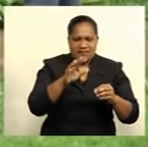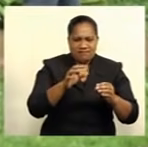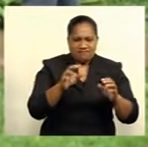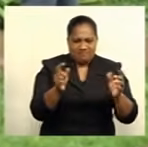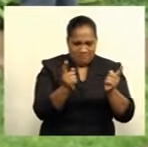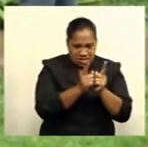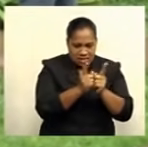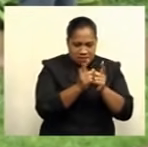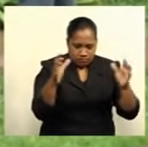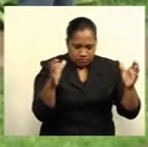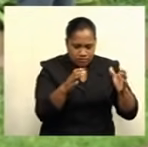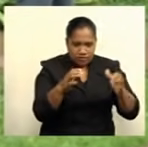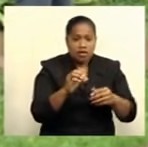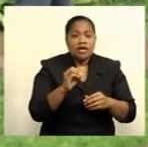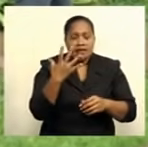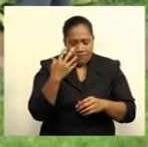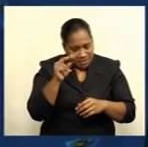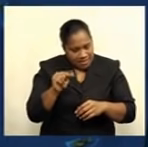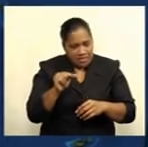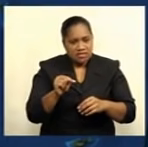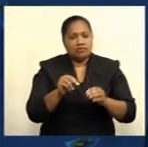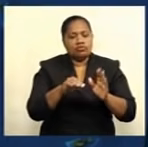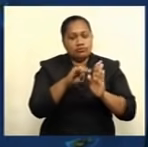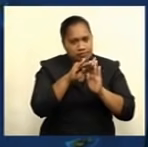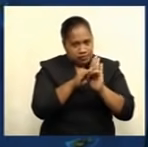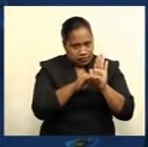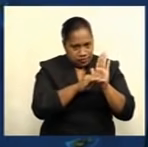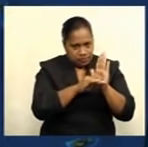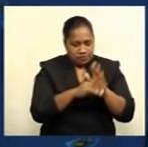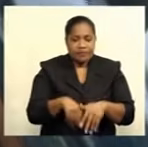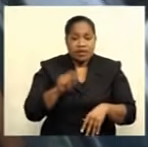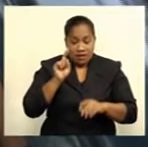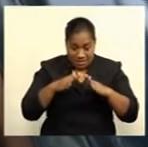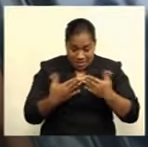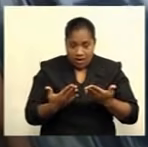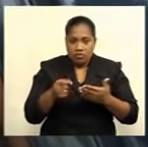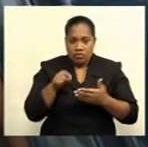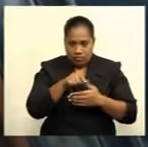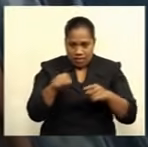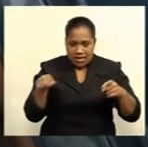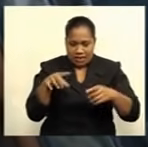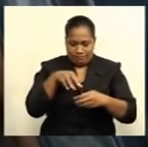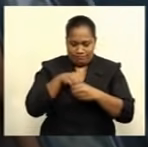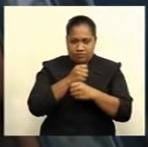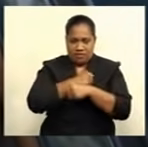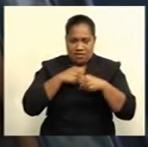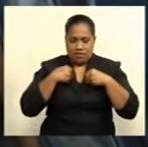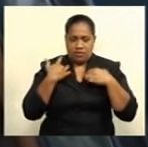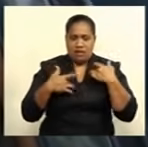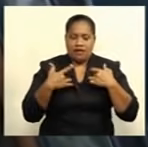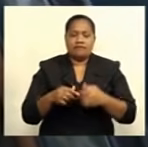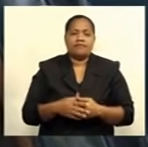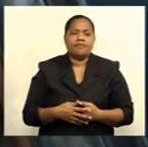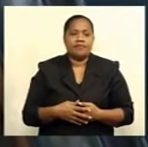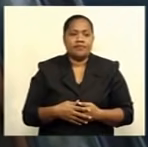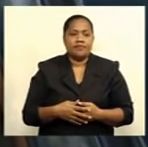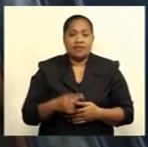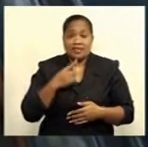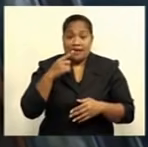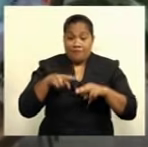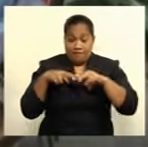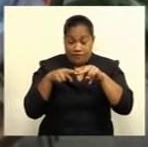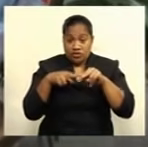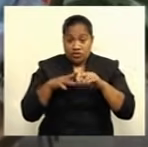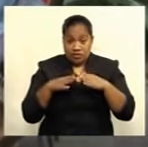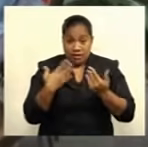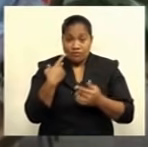the COVID-safe protocols. It should be part of our lives now. Bainimarama adds, with Fiji about to hit 60%